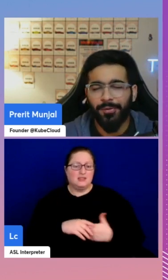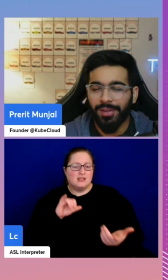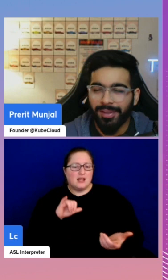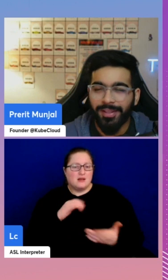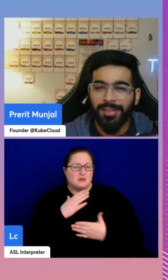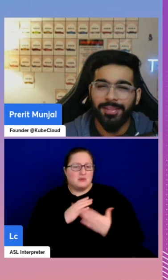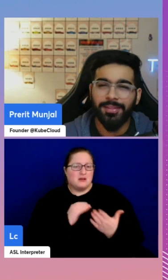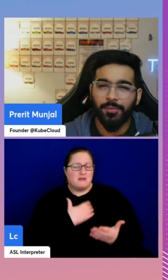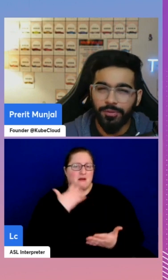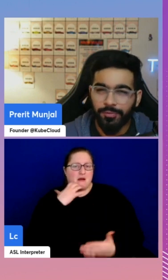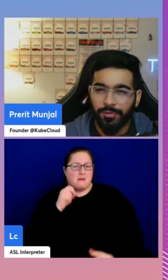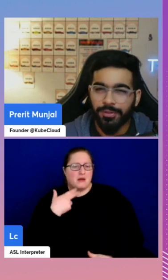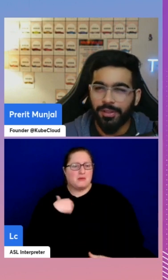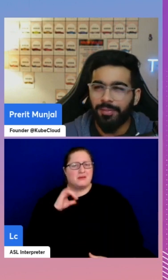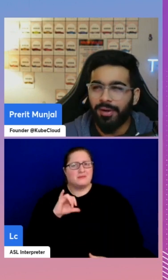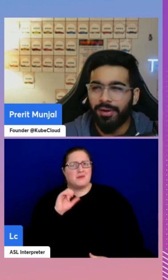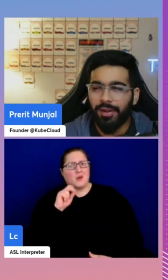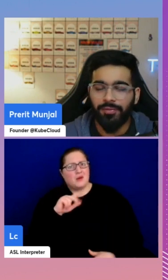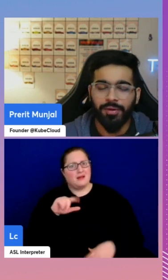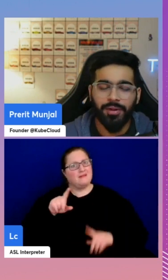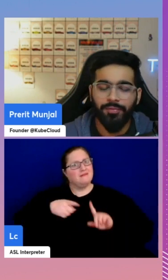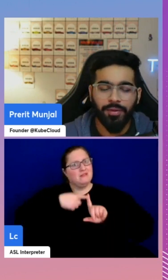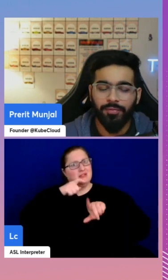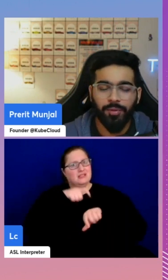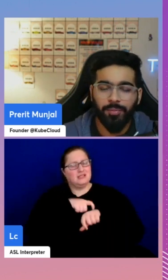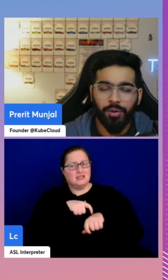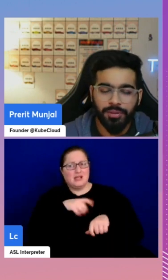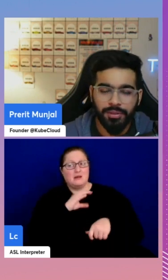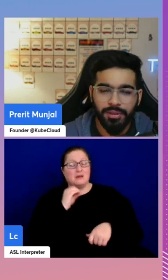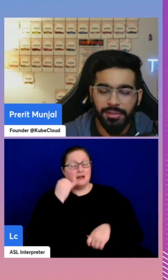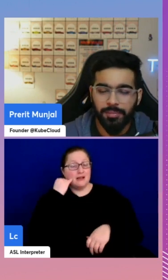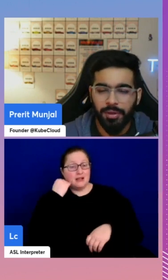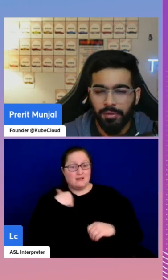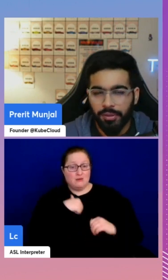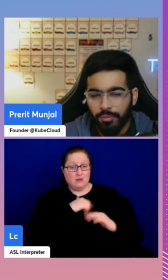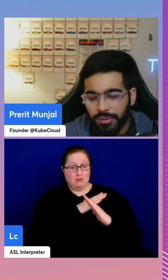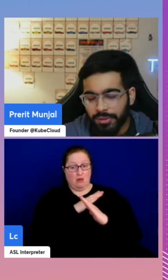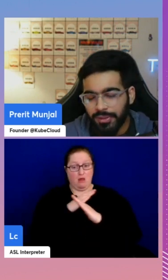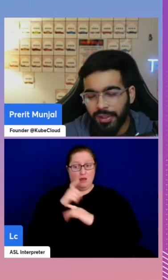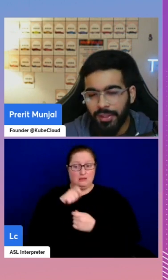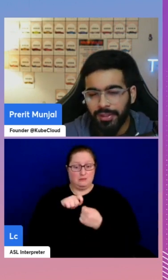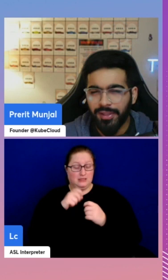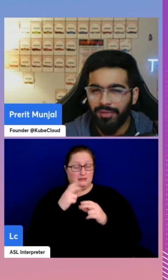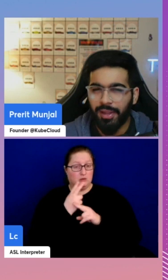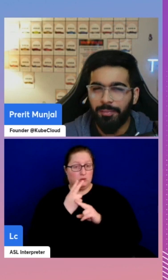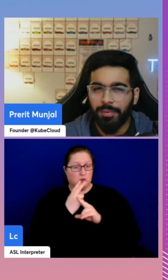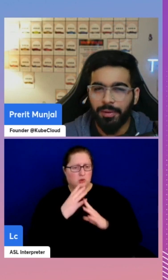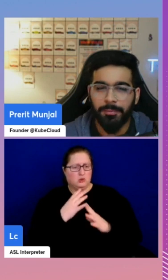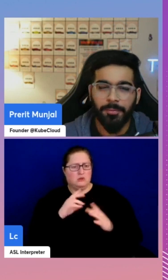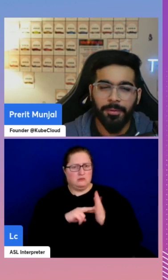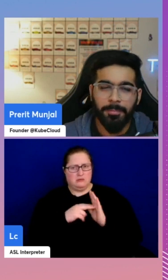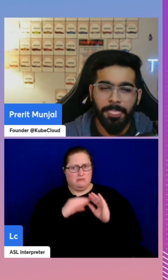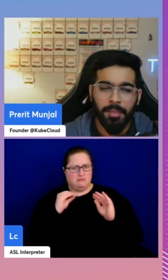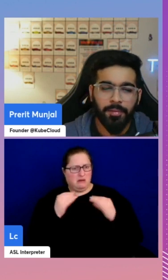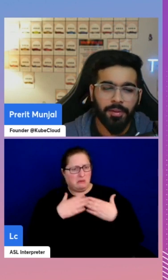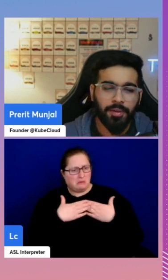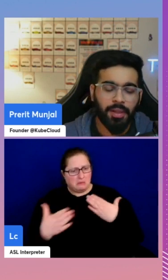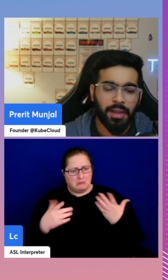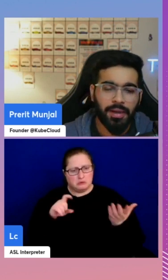thought that, okay, this was the first time, and after, if we block these particular users, nothing will happen.